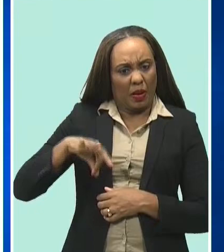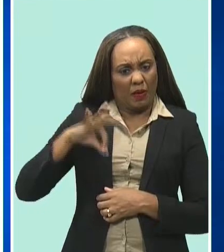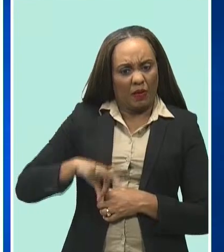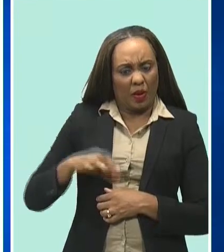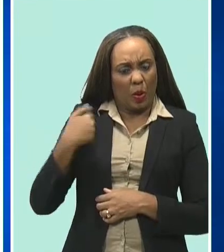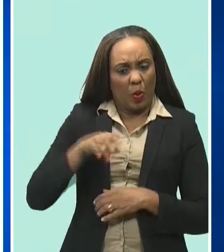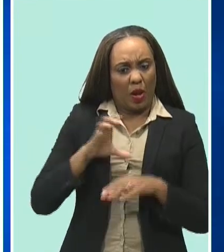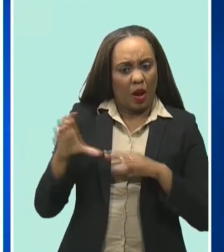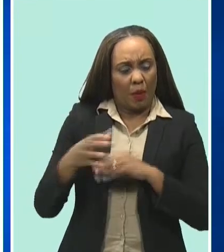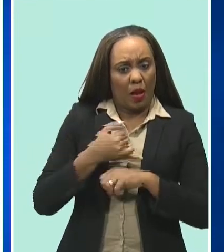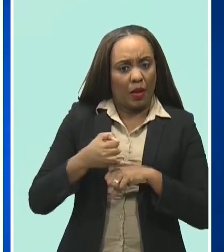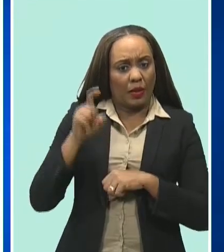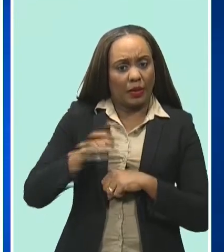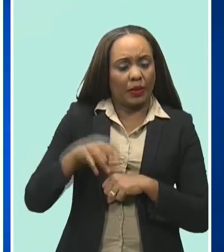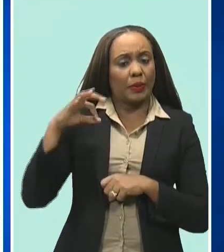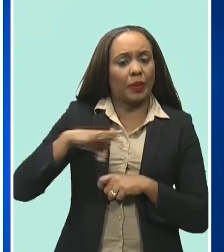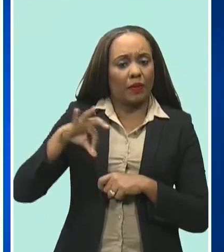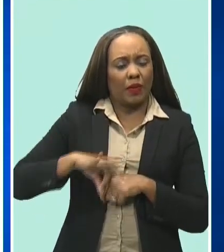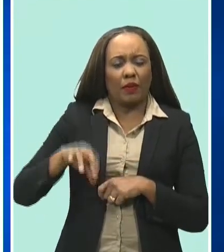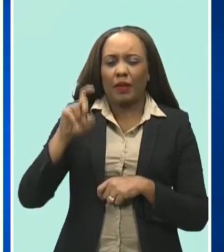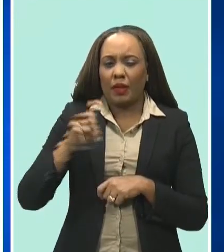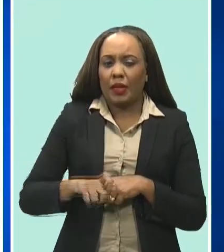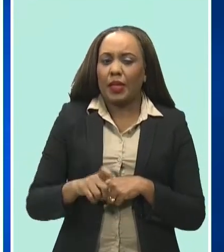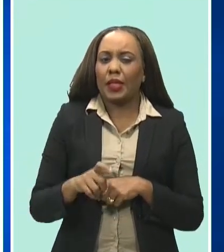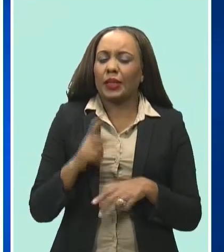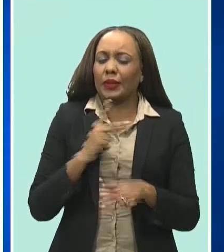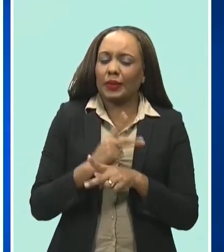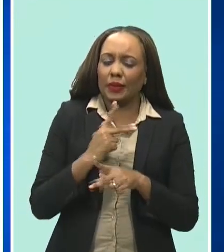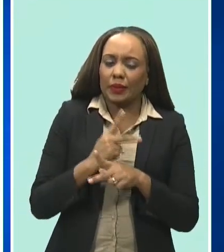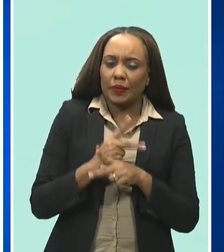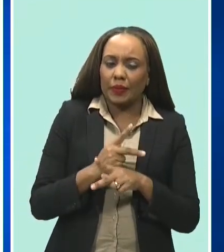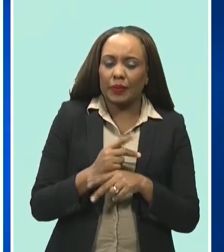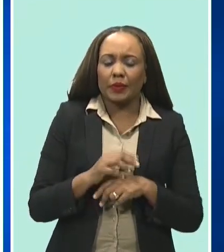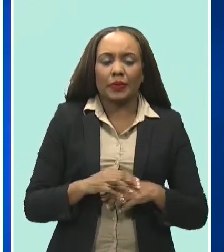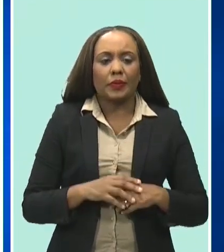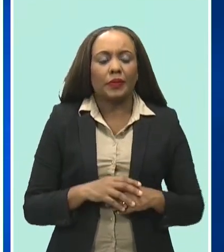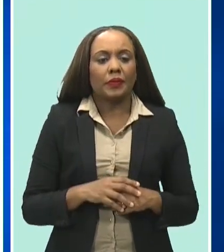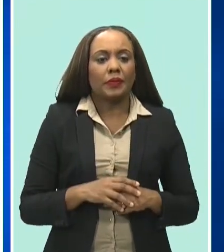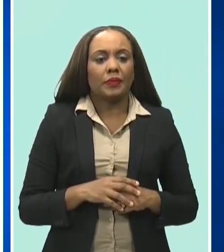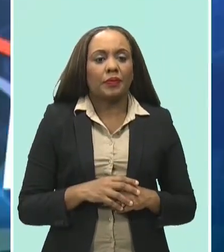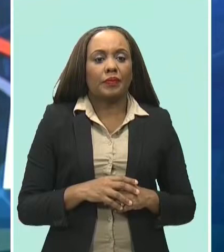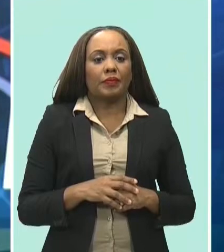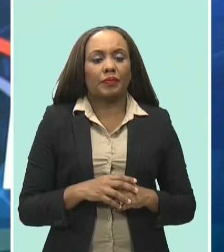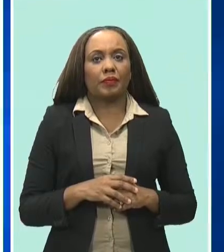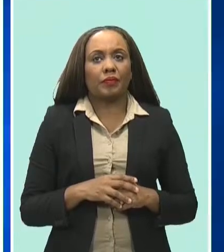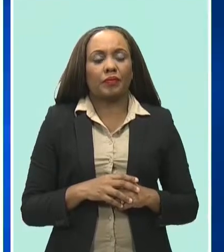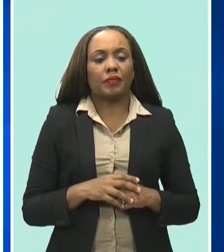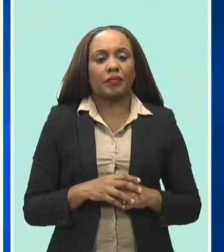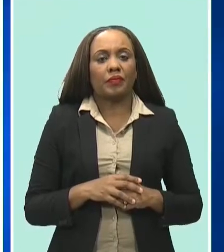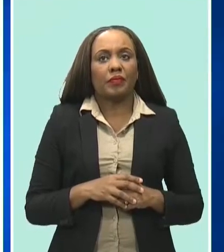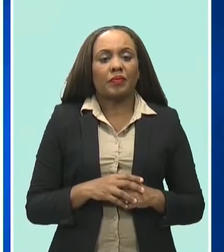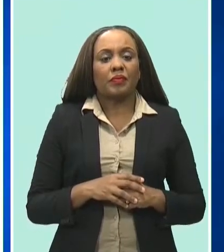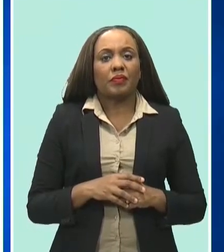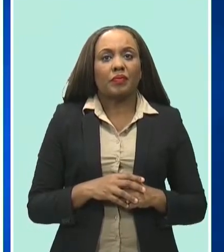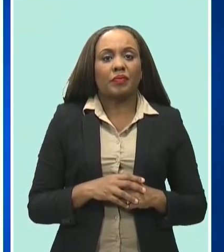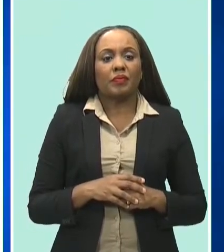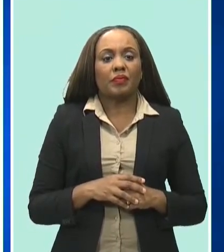new industry. That, I think, is something that we need to keep a very, very close eye on. We need to be...